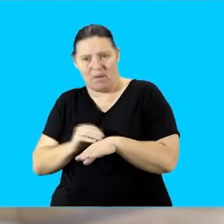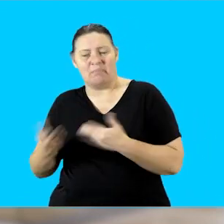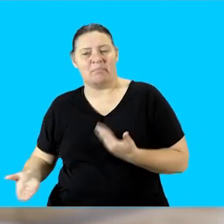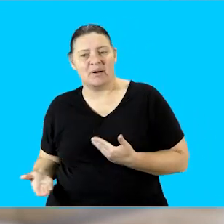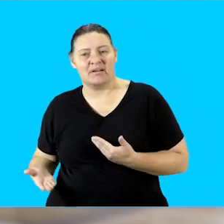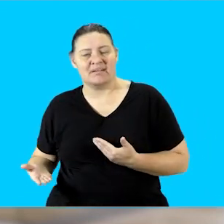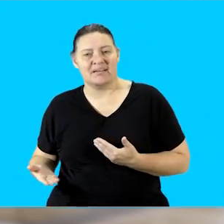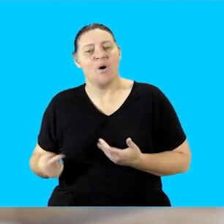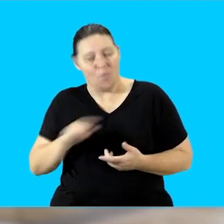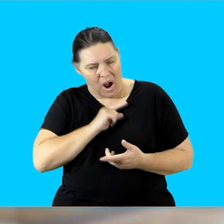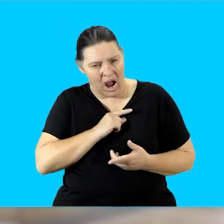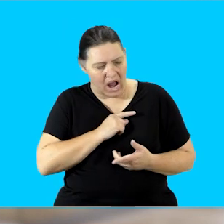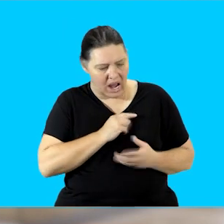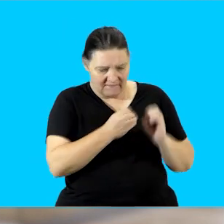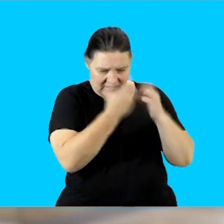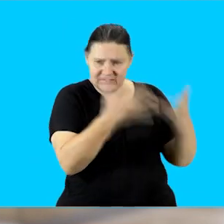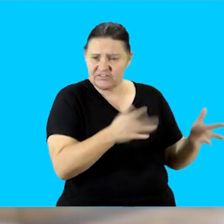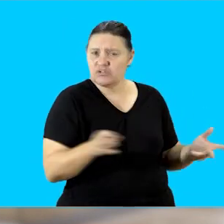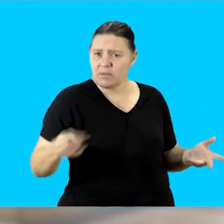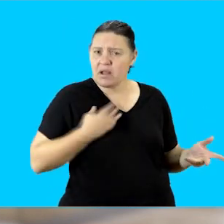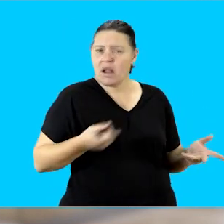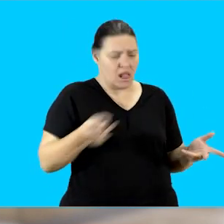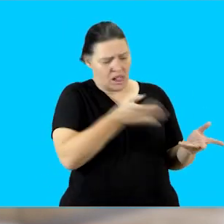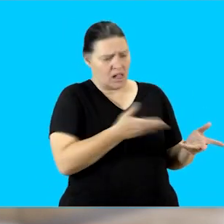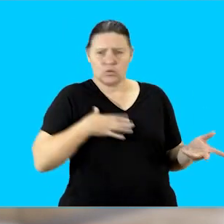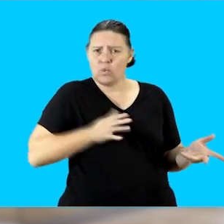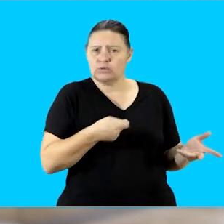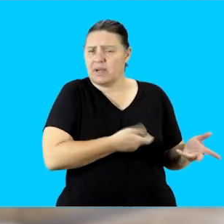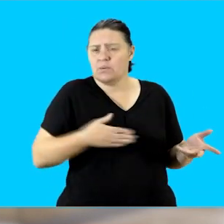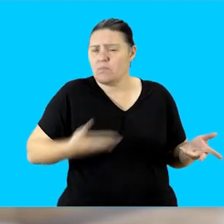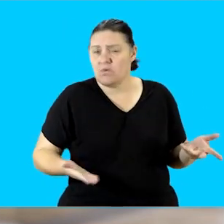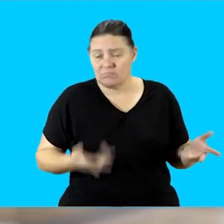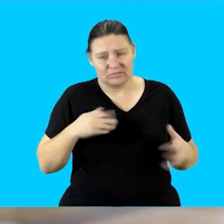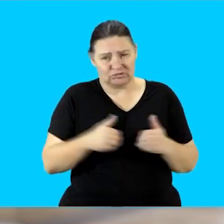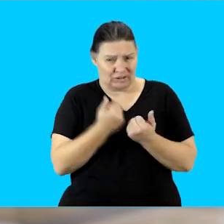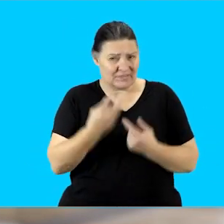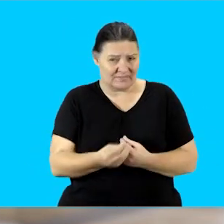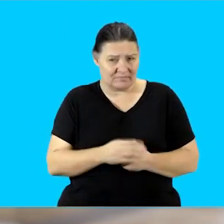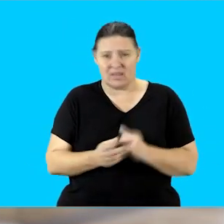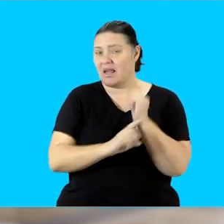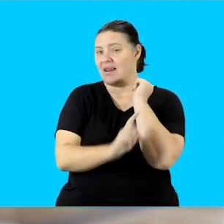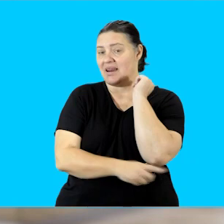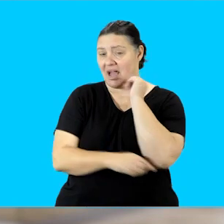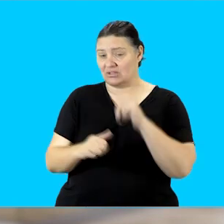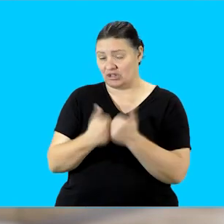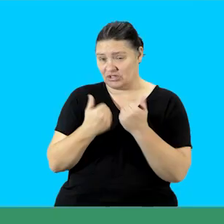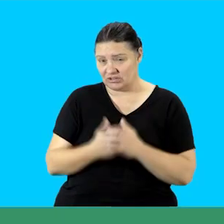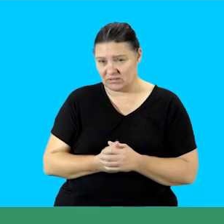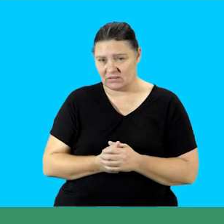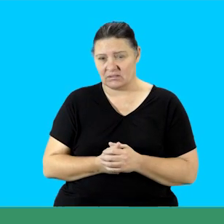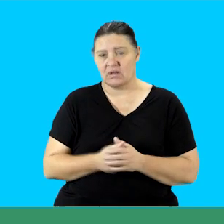becomes a problem on our side as a business, because we are losing profits. Let's move on to the last challenge.